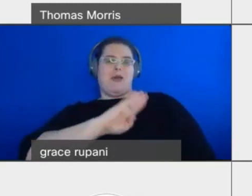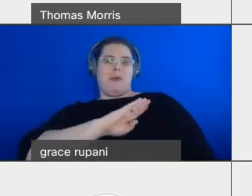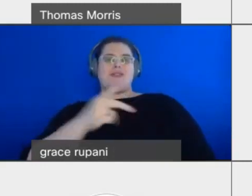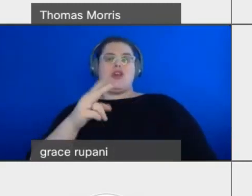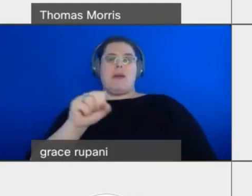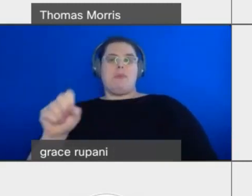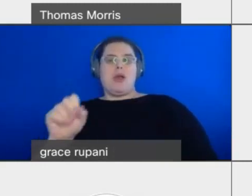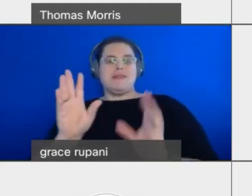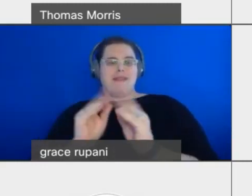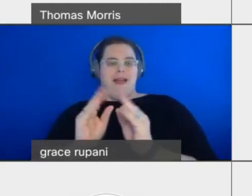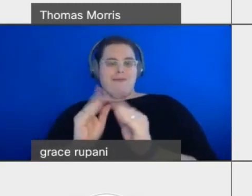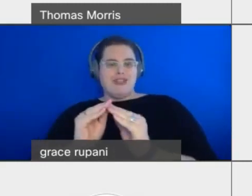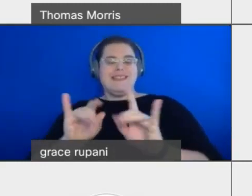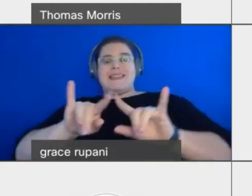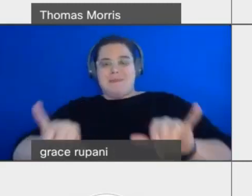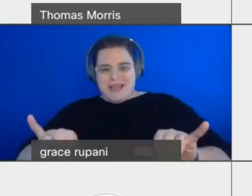the